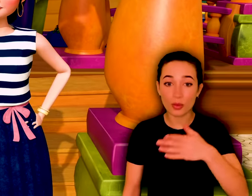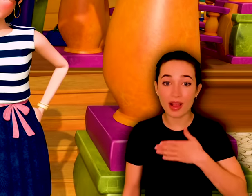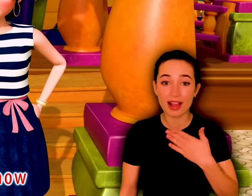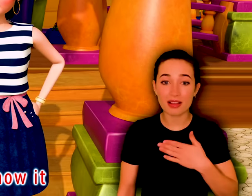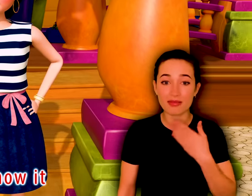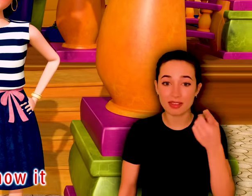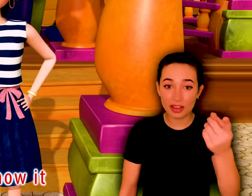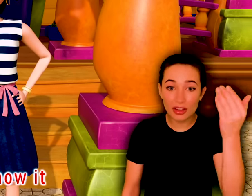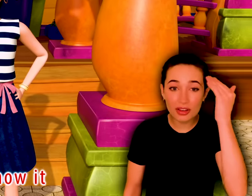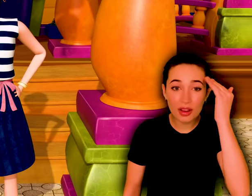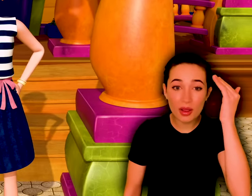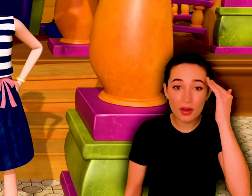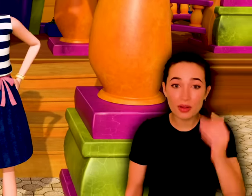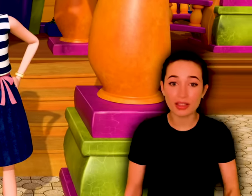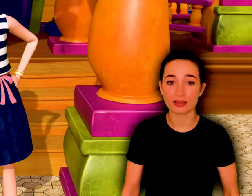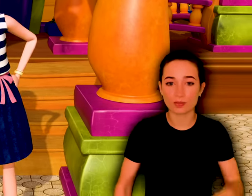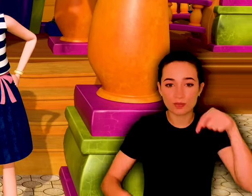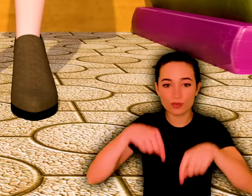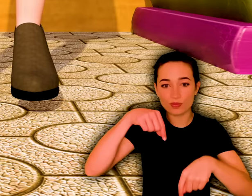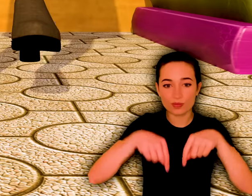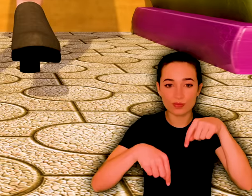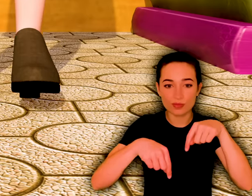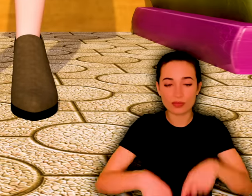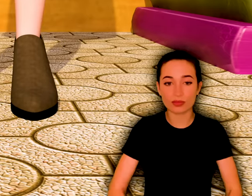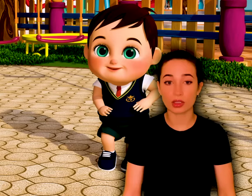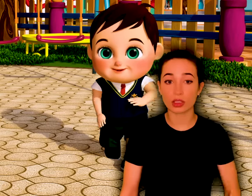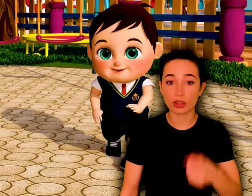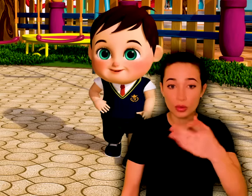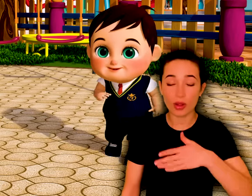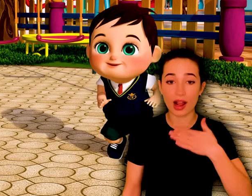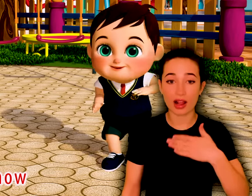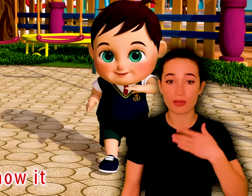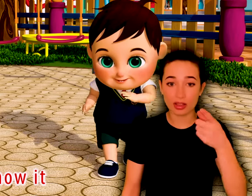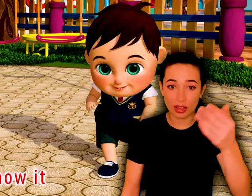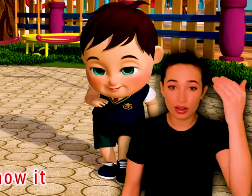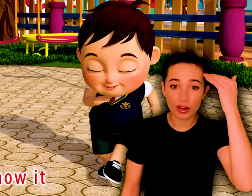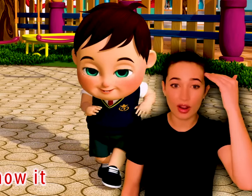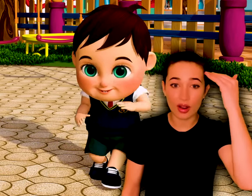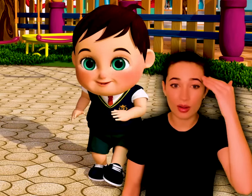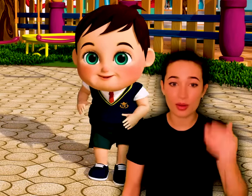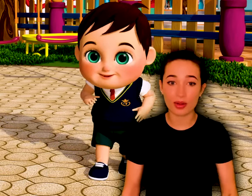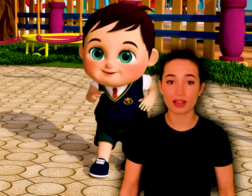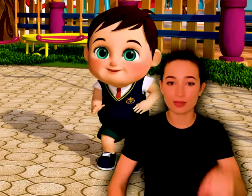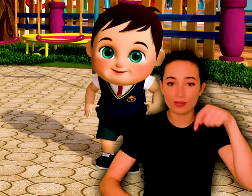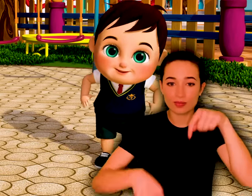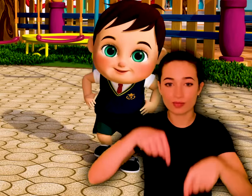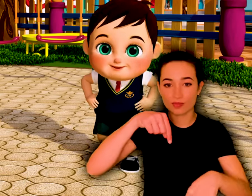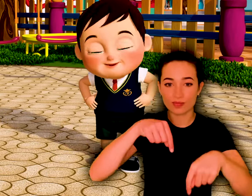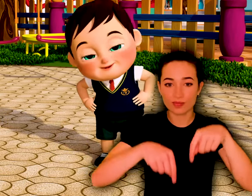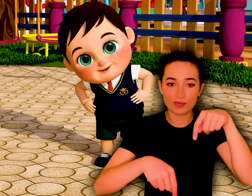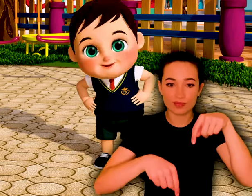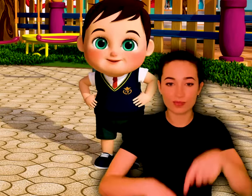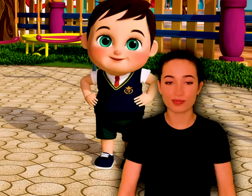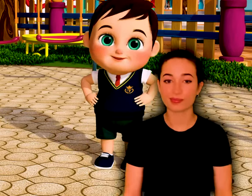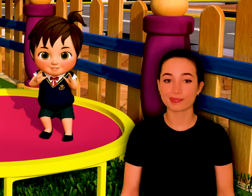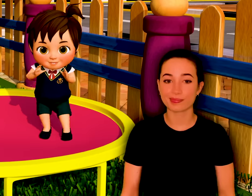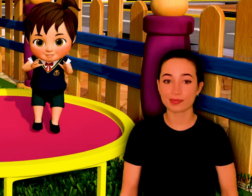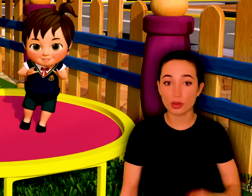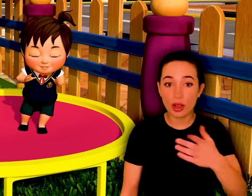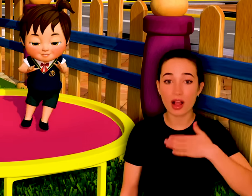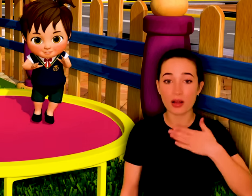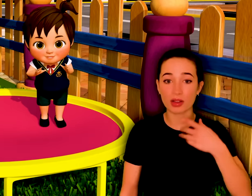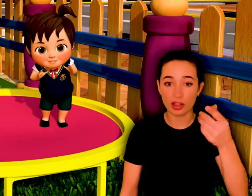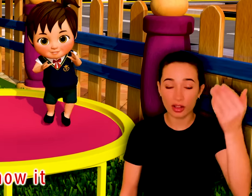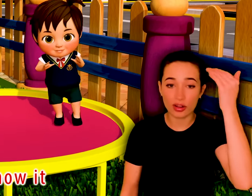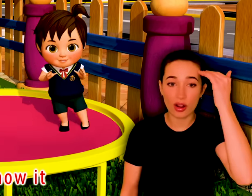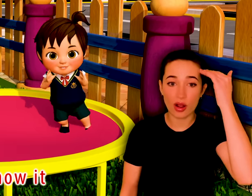If you're happy and you know it, stamp your feet. If you're happy and you know it, stamp your feet.